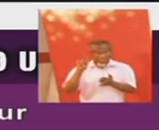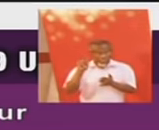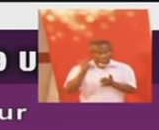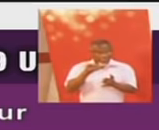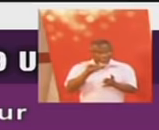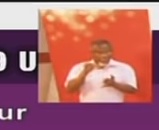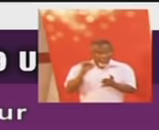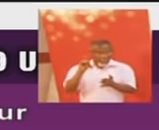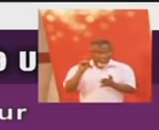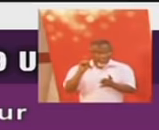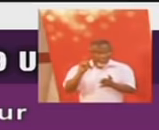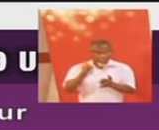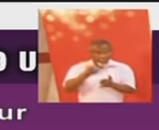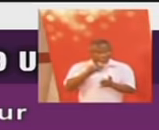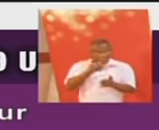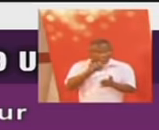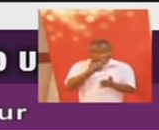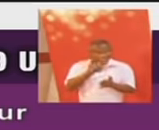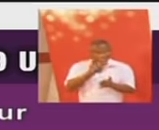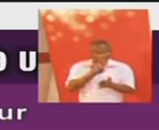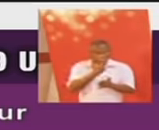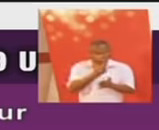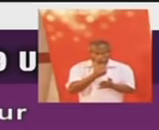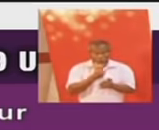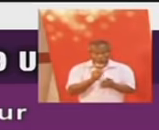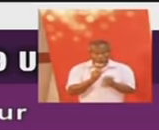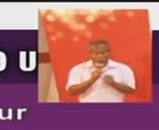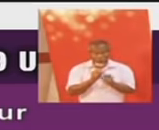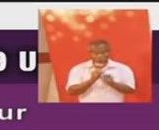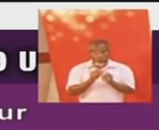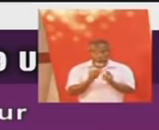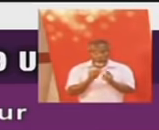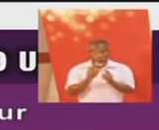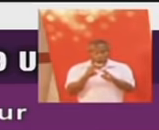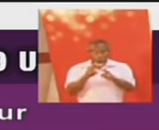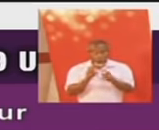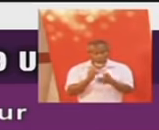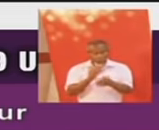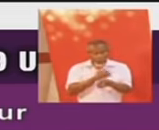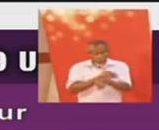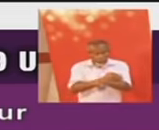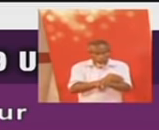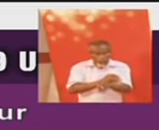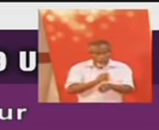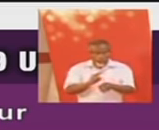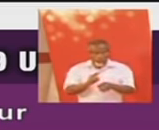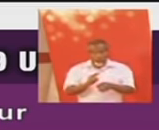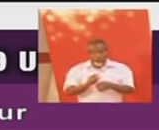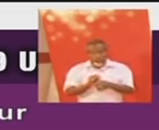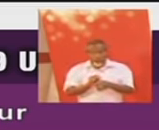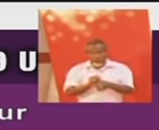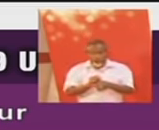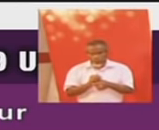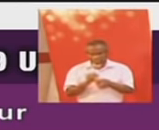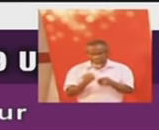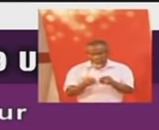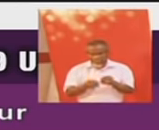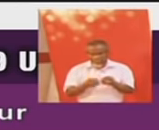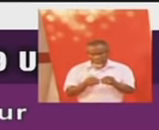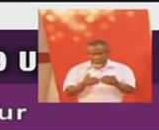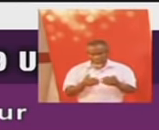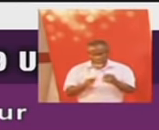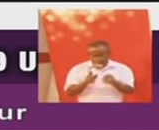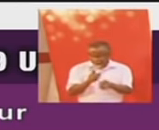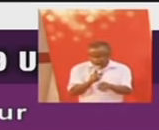particular methods could work, that people should focus on improving their immunity, building their vitamin D? Are there any specific measures for people